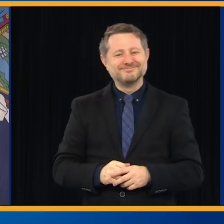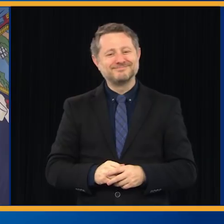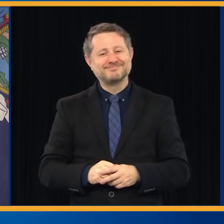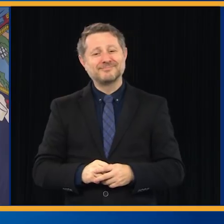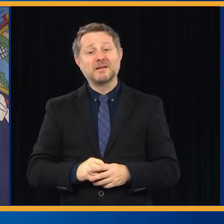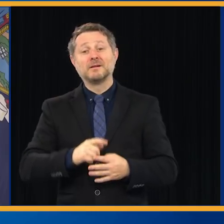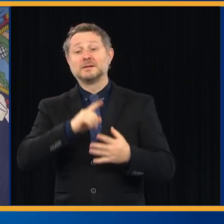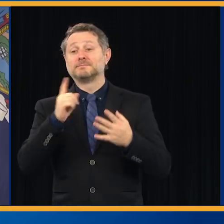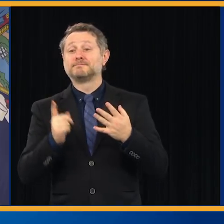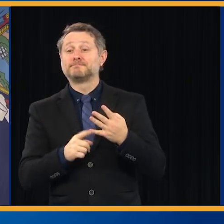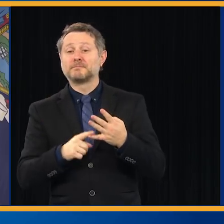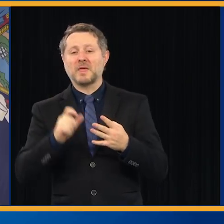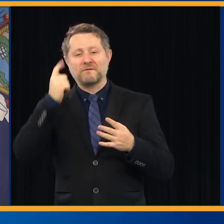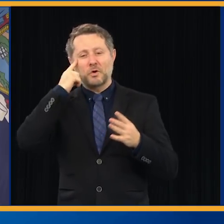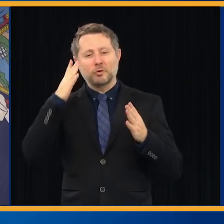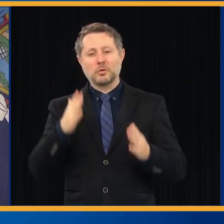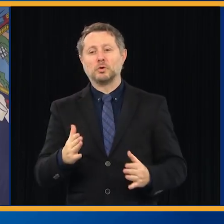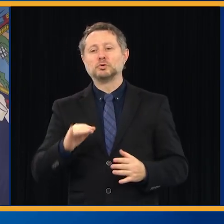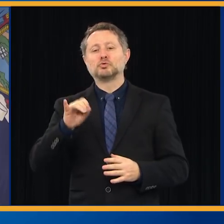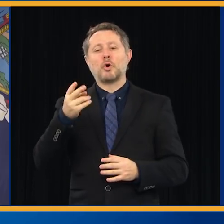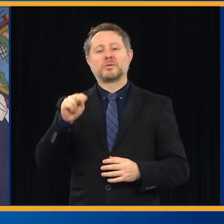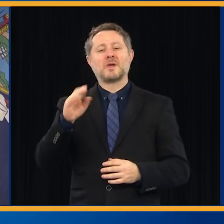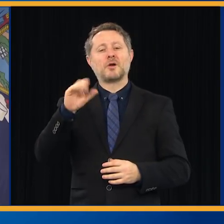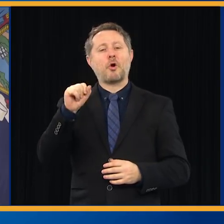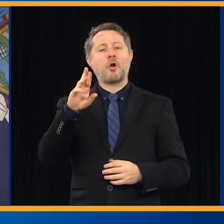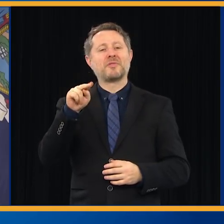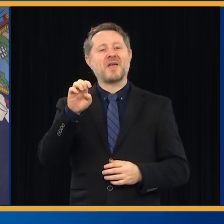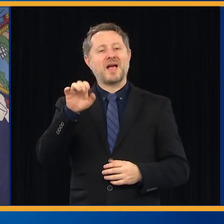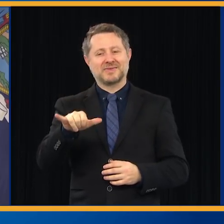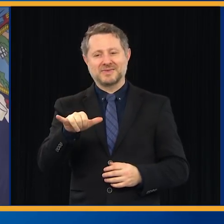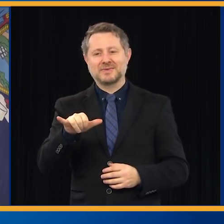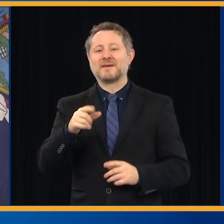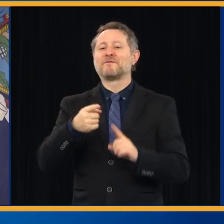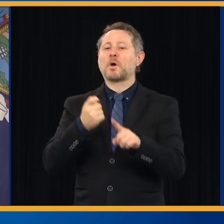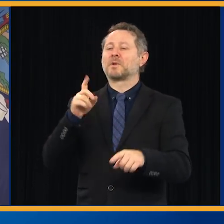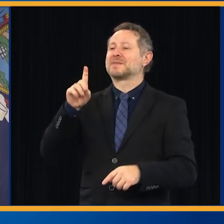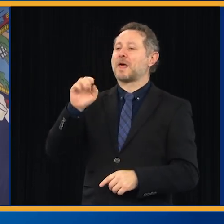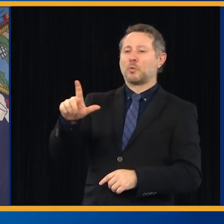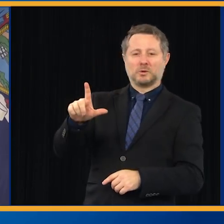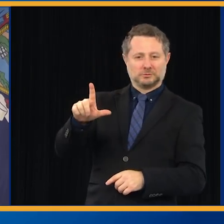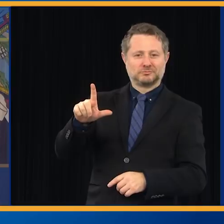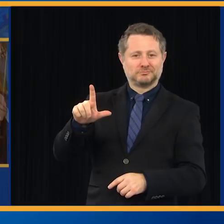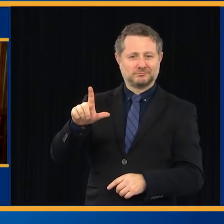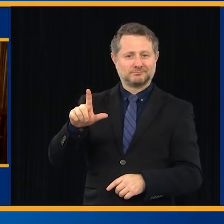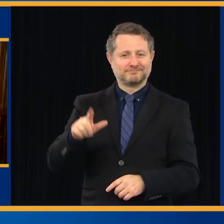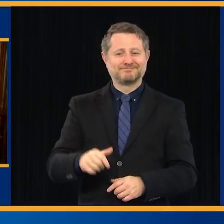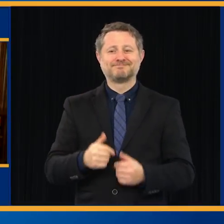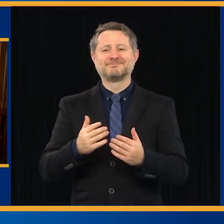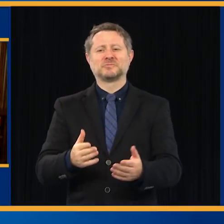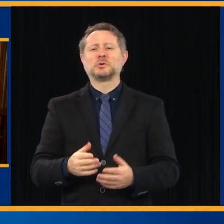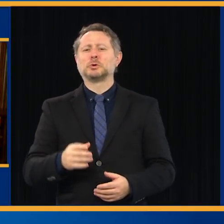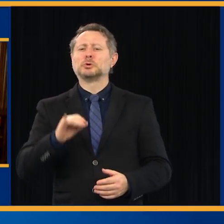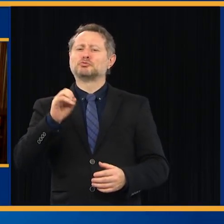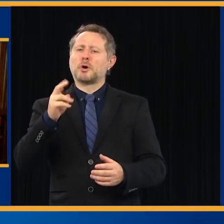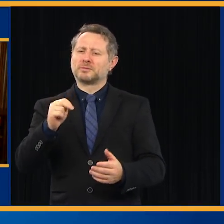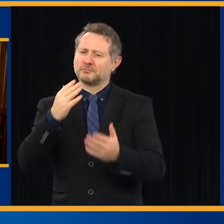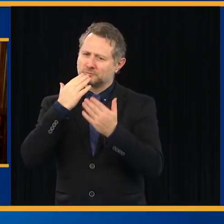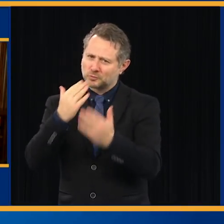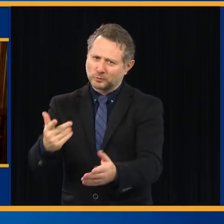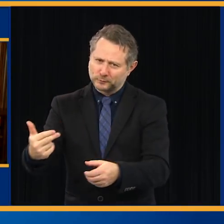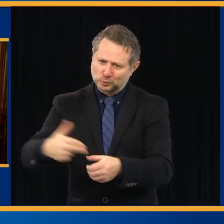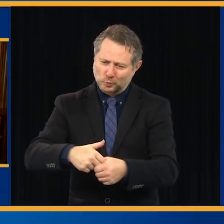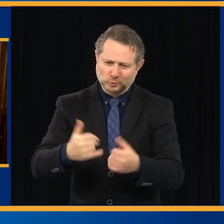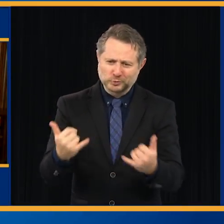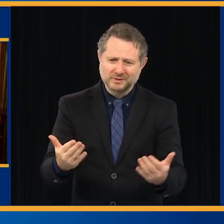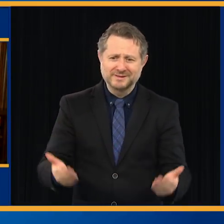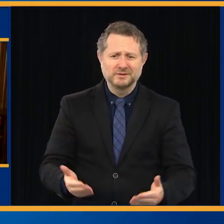And we have Governor John Carney with us from Delaware. John, thank you very much for being with us. Thank you for all